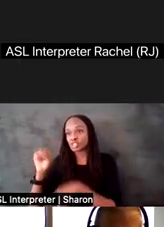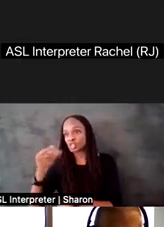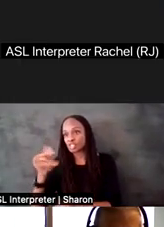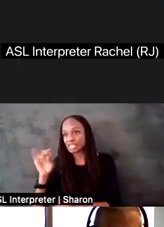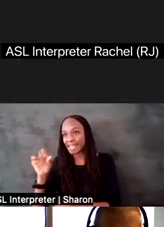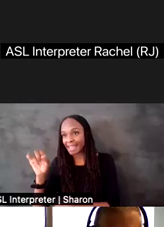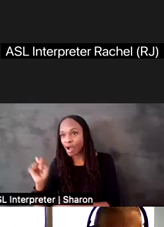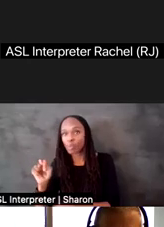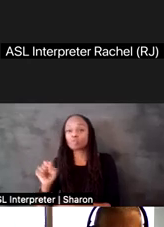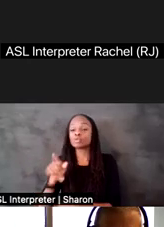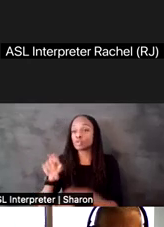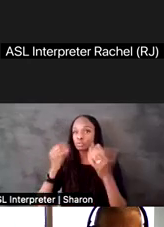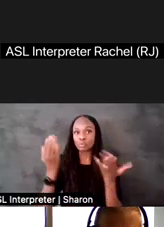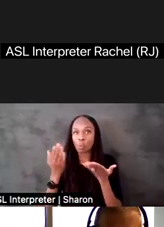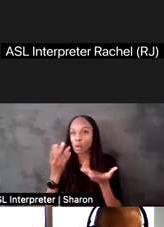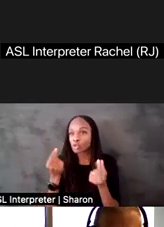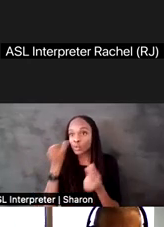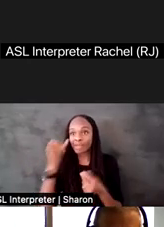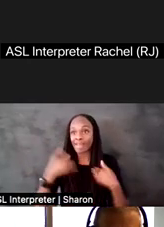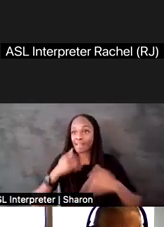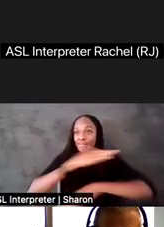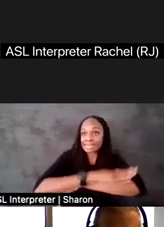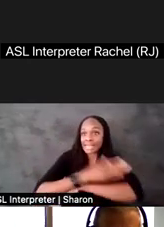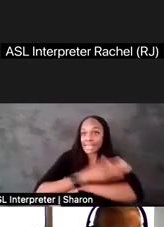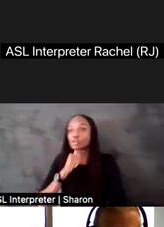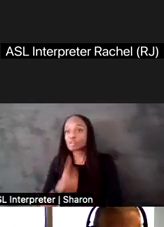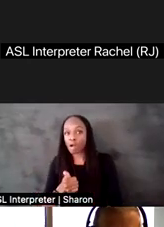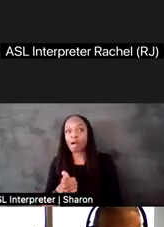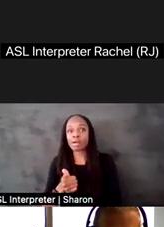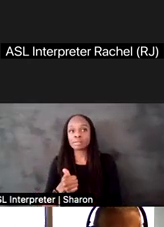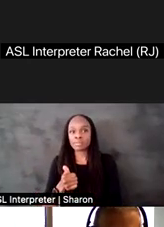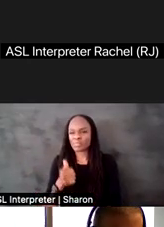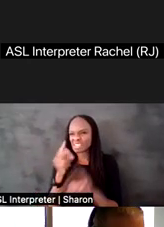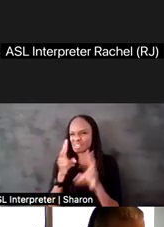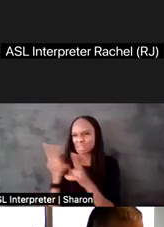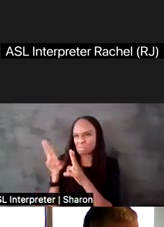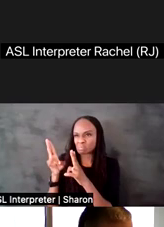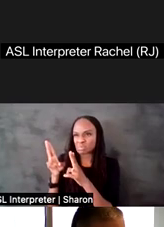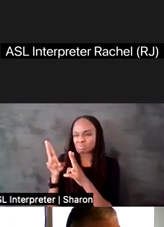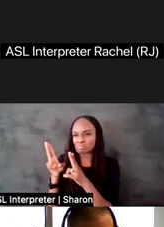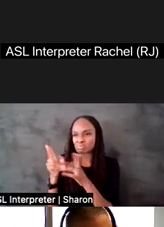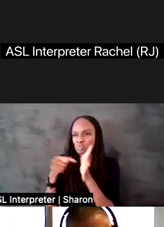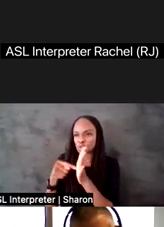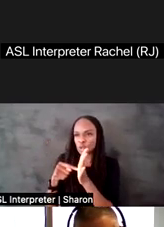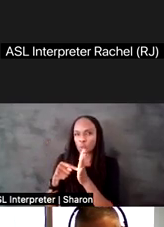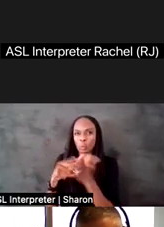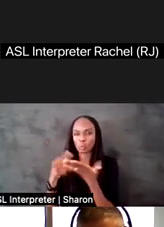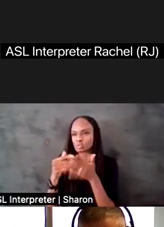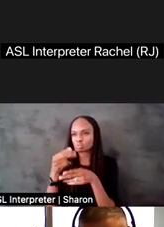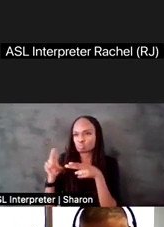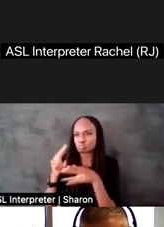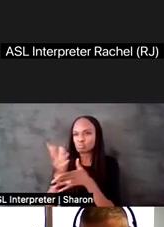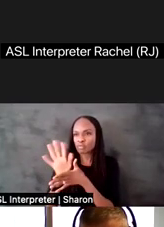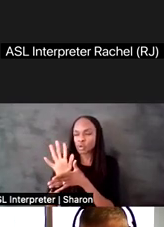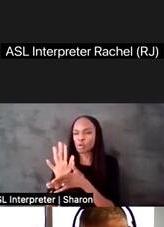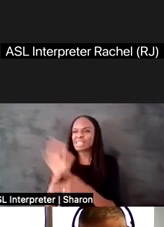what to do if there is a table or if there's not. These are little snippets, clips of those videos. They're each